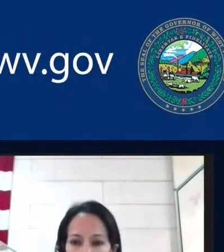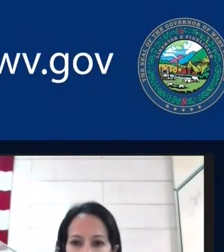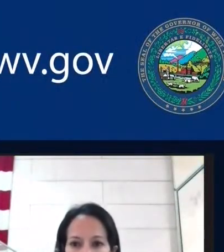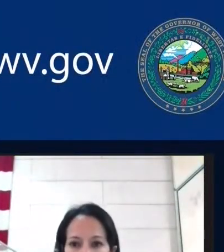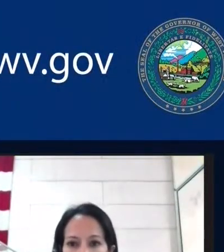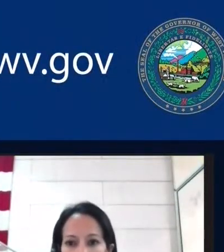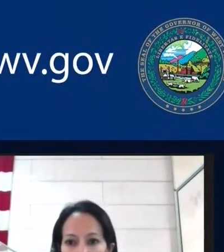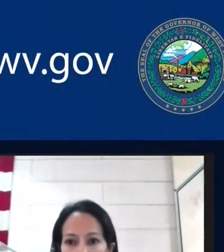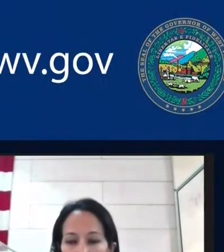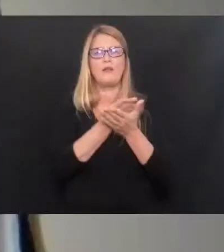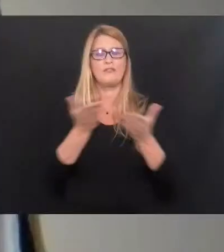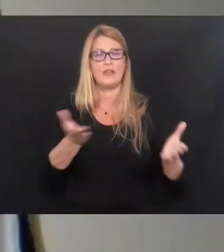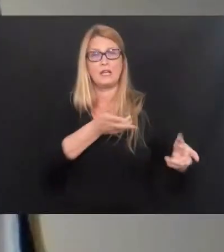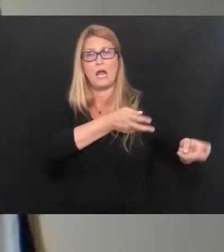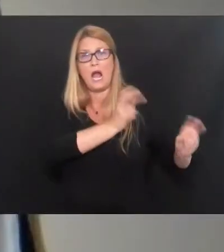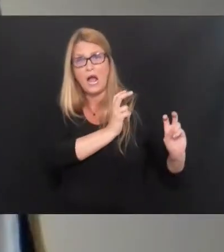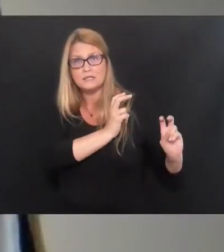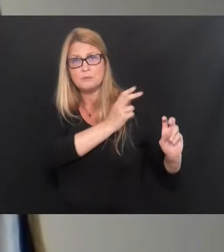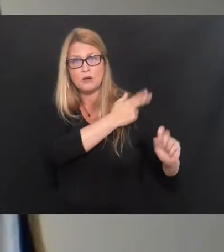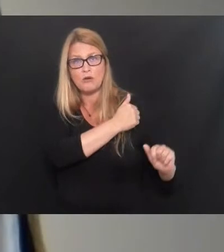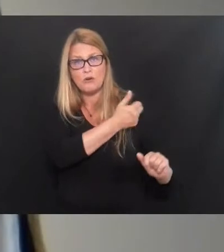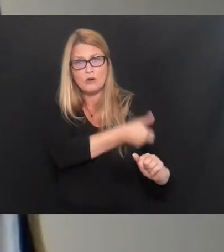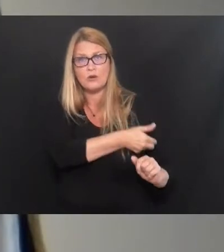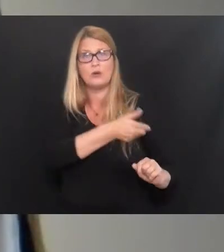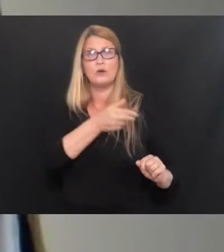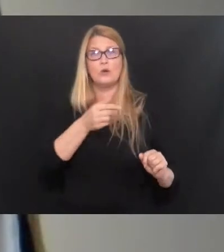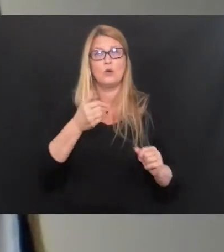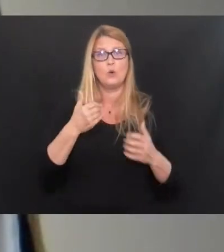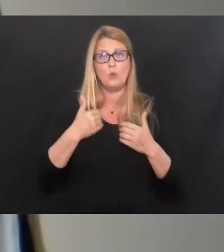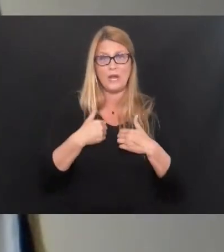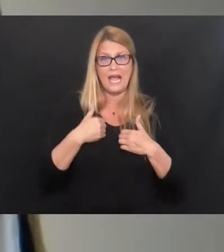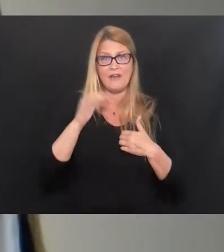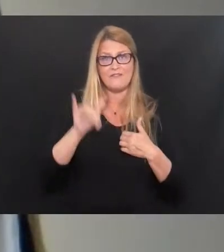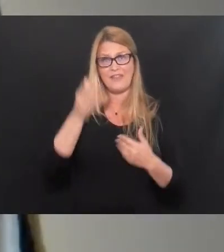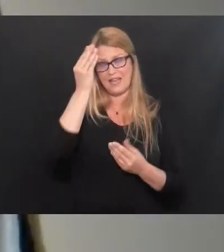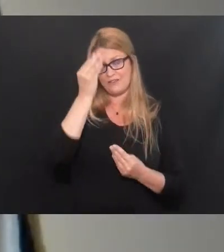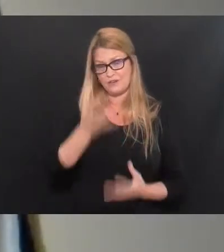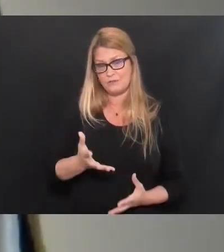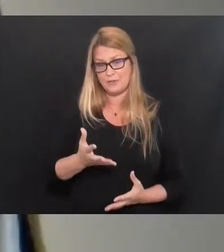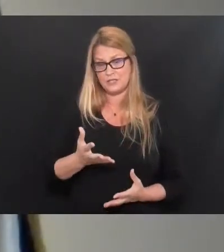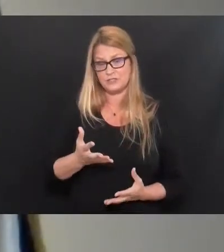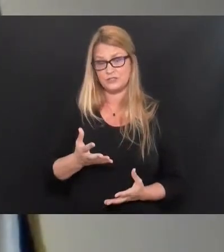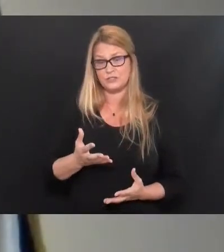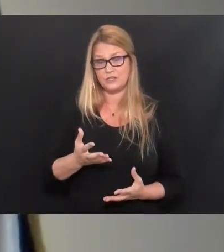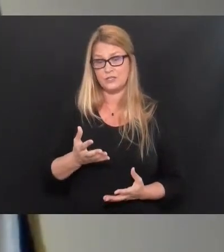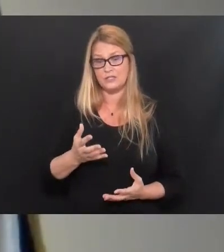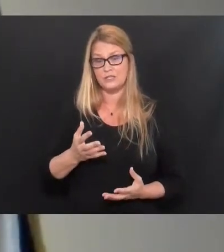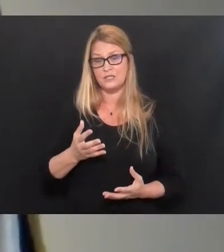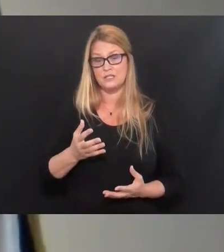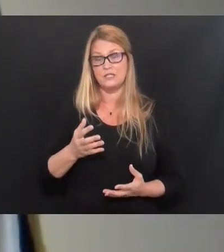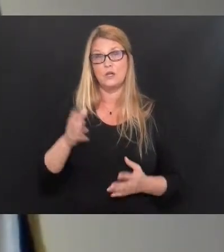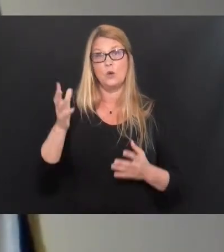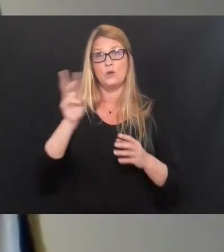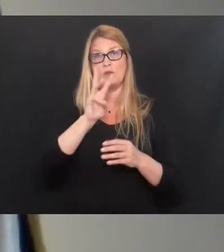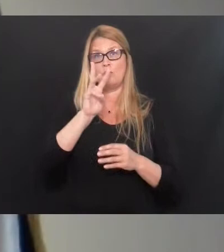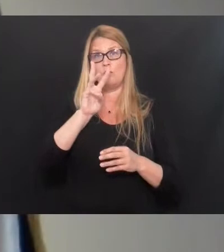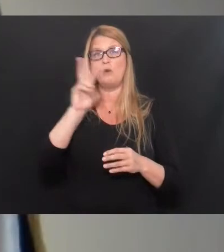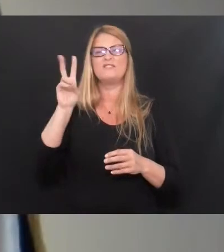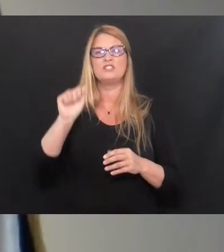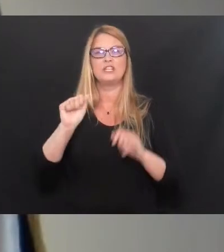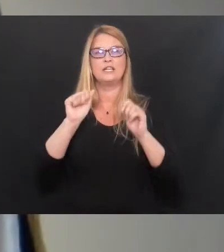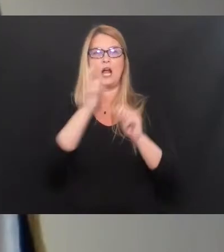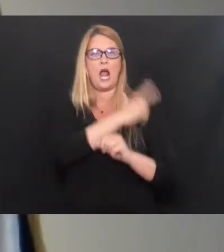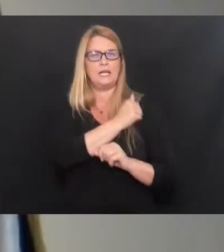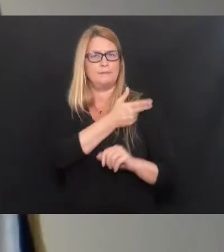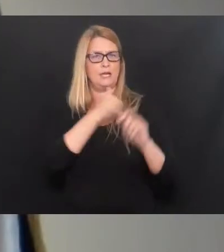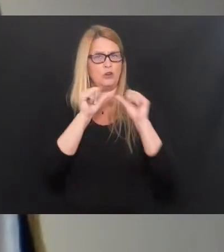is hospitalization data is, we get that from the West Virginia Hospital Association. They're great partners with us. We